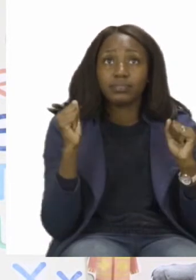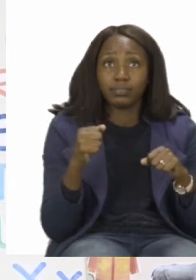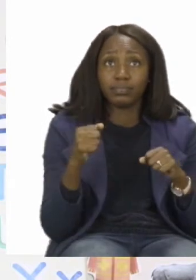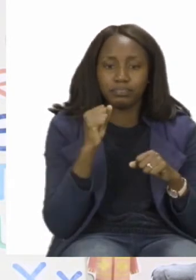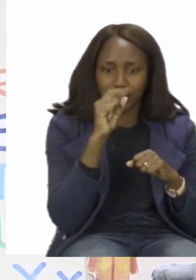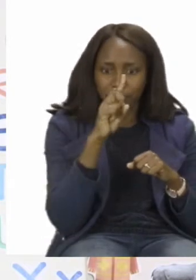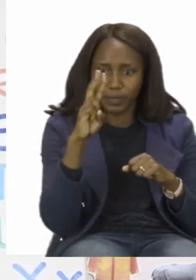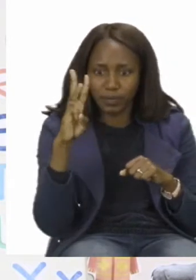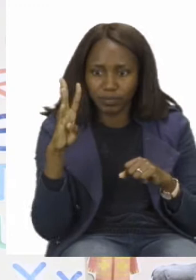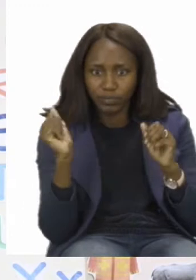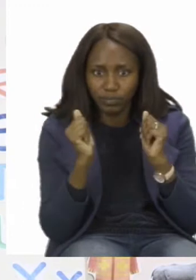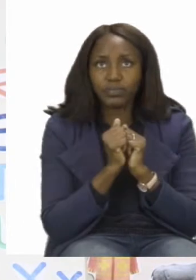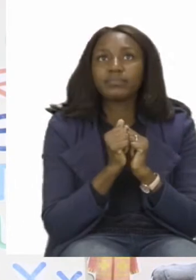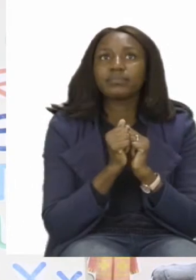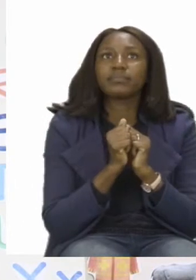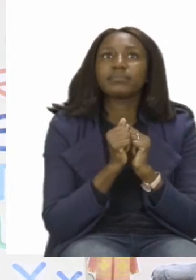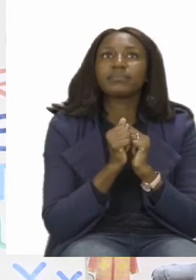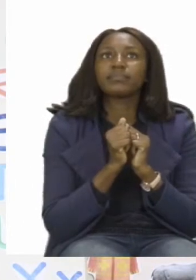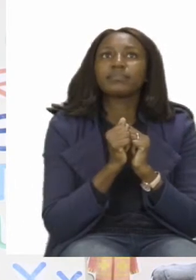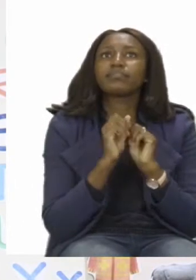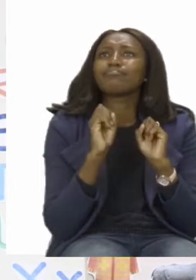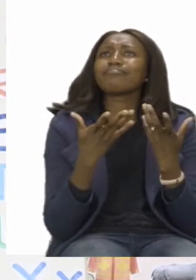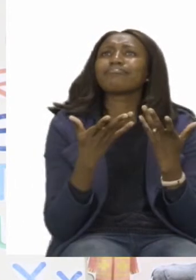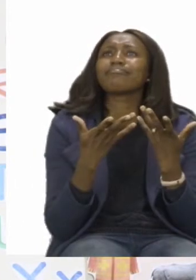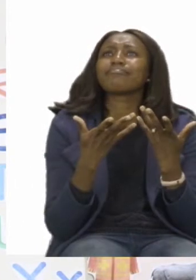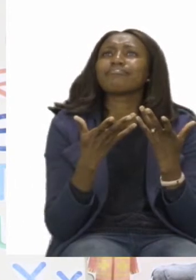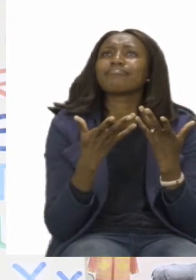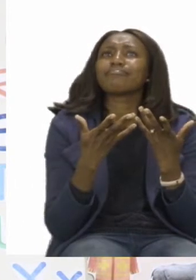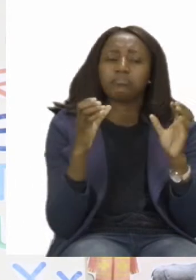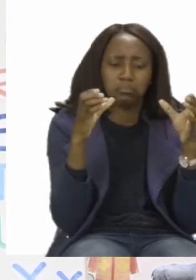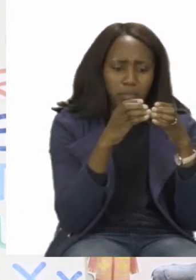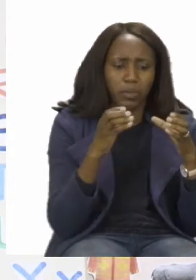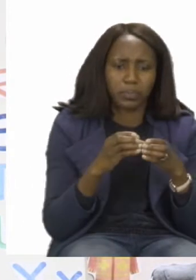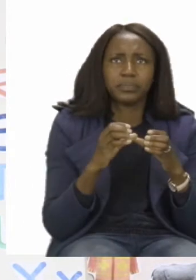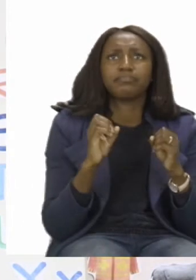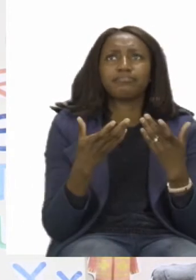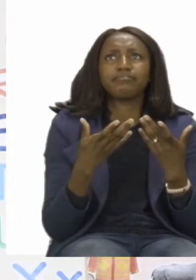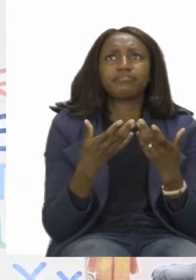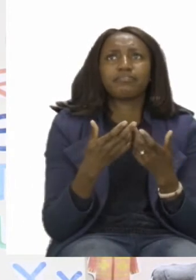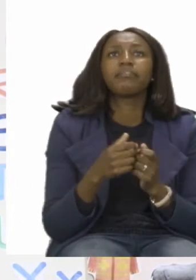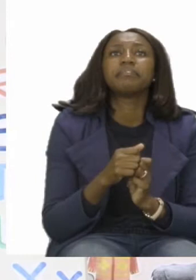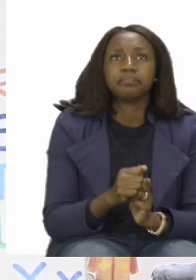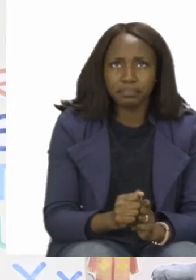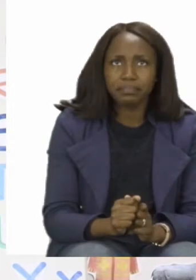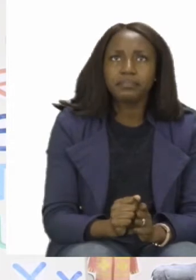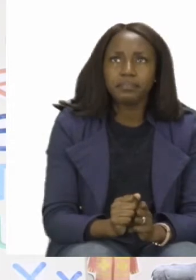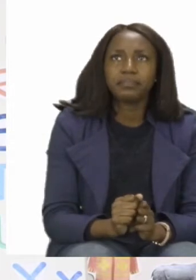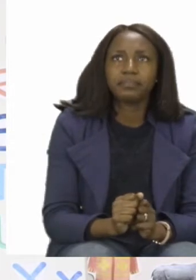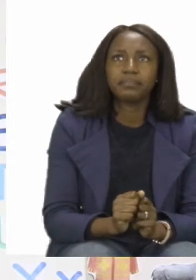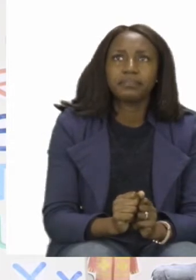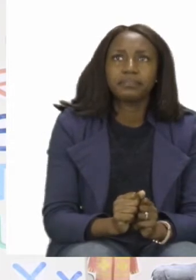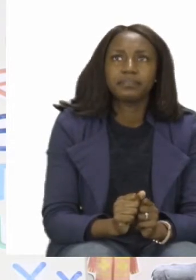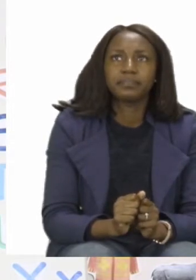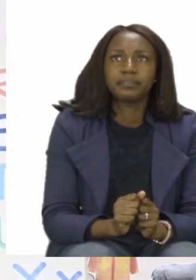the dots and then we see how many groups of dots did we have to make to